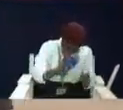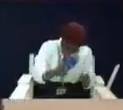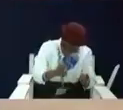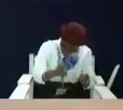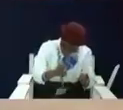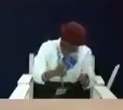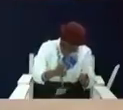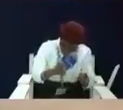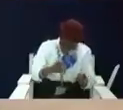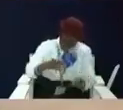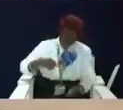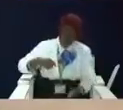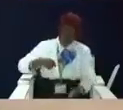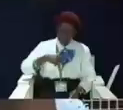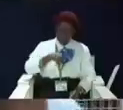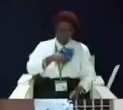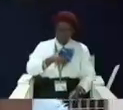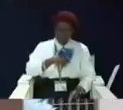honor.